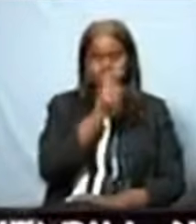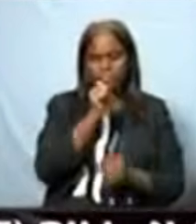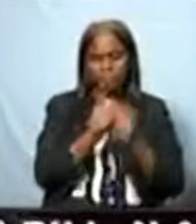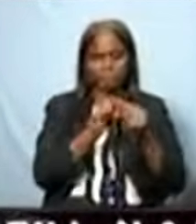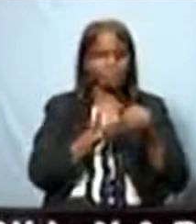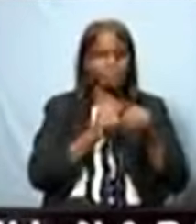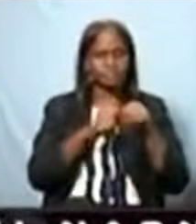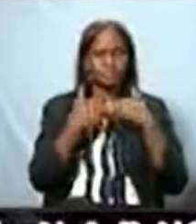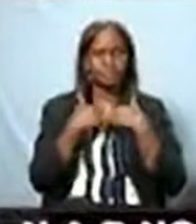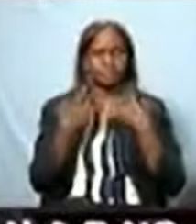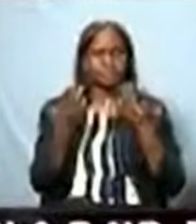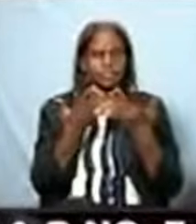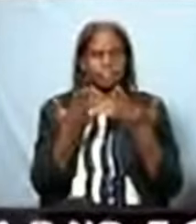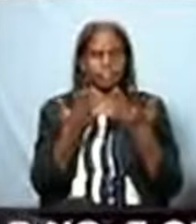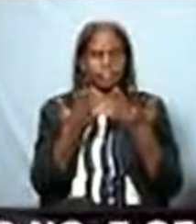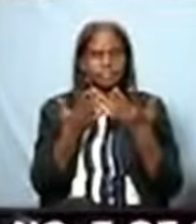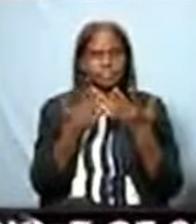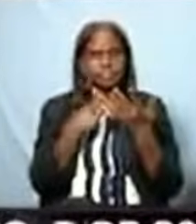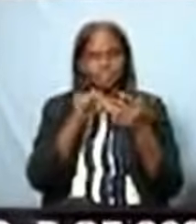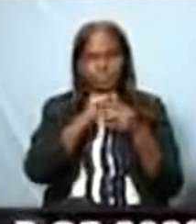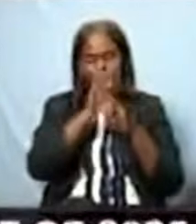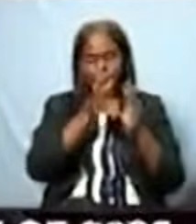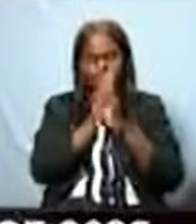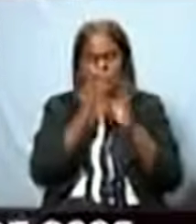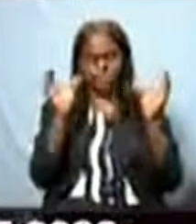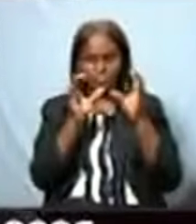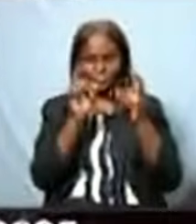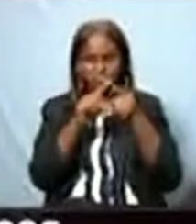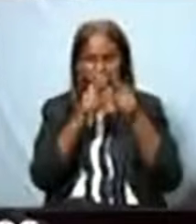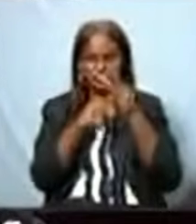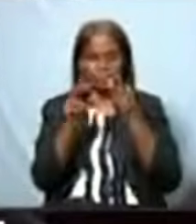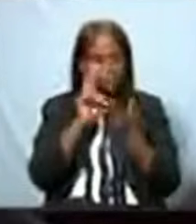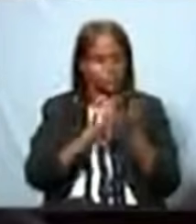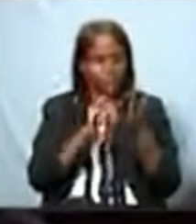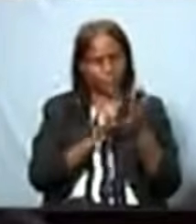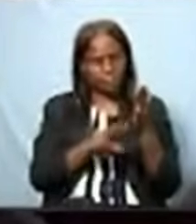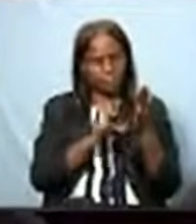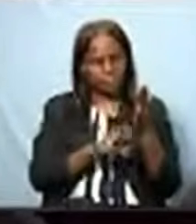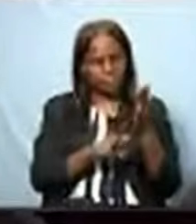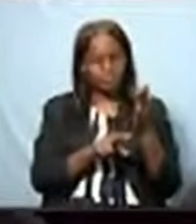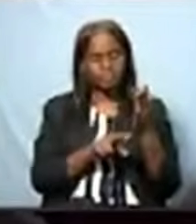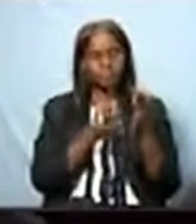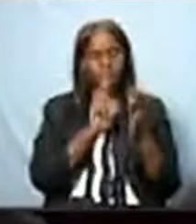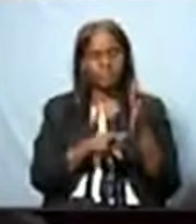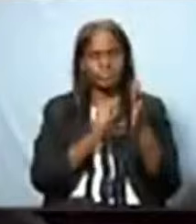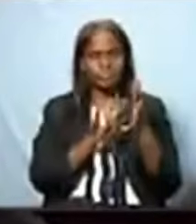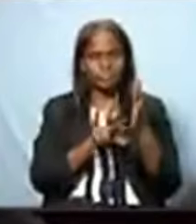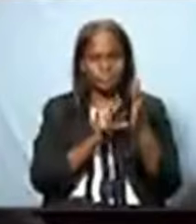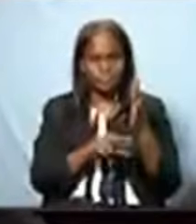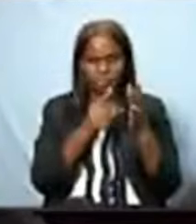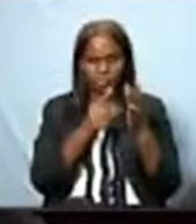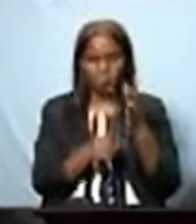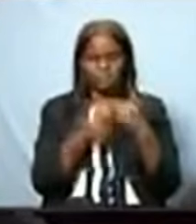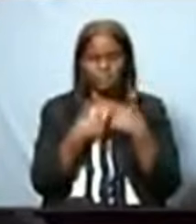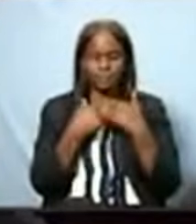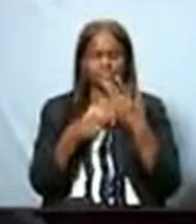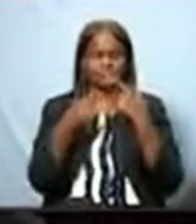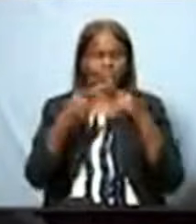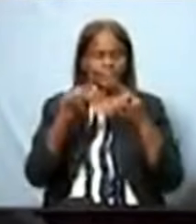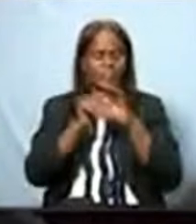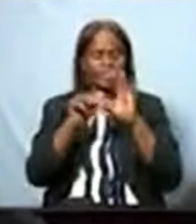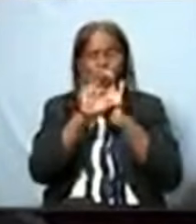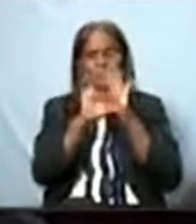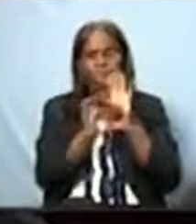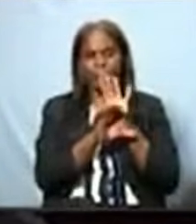time. I can refer the committee to reading the alteration that should happen on the